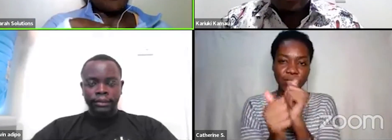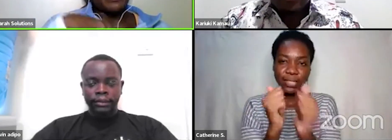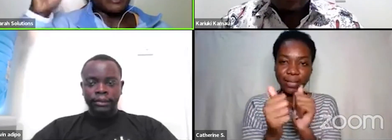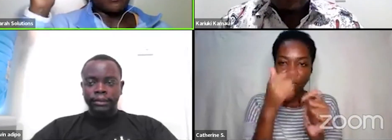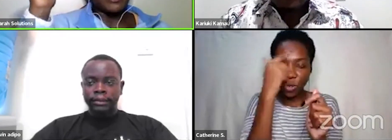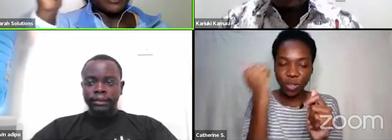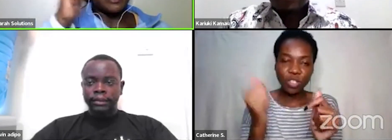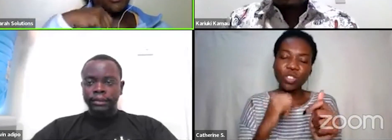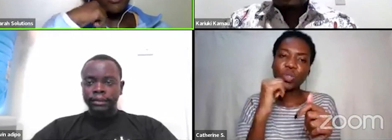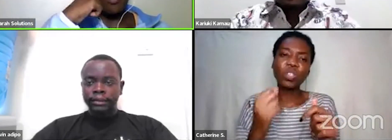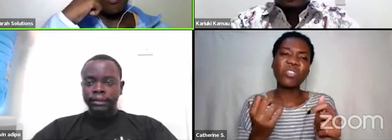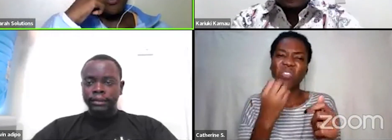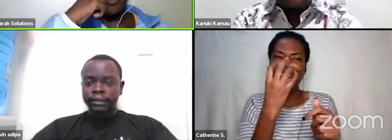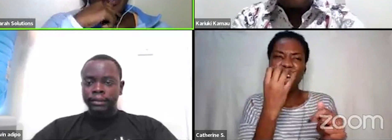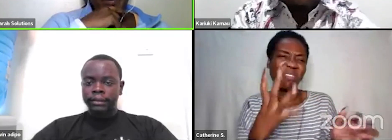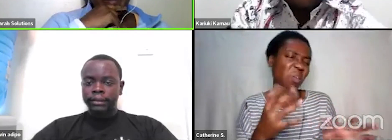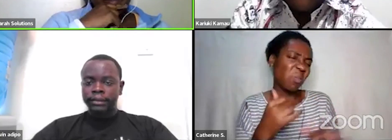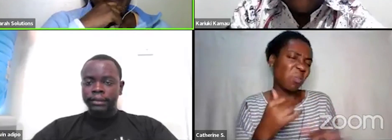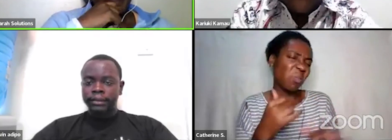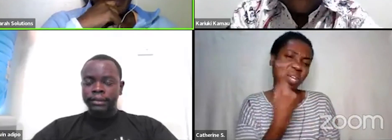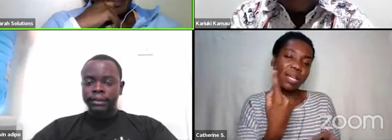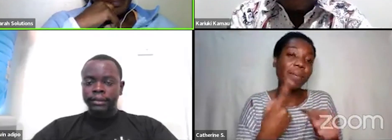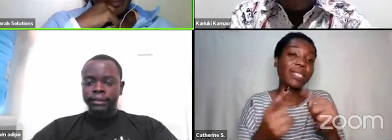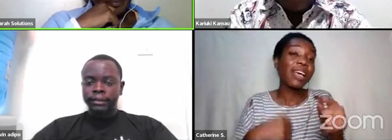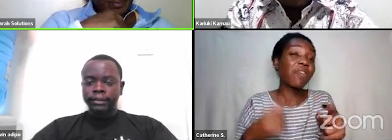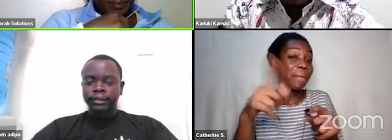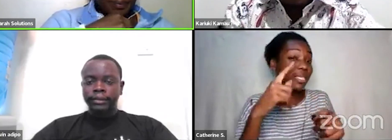some of the mistakes you've made and what are the lessons you picked from them?